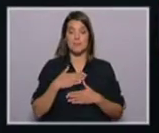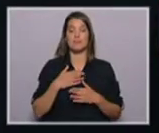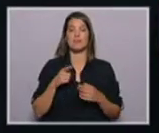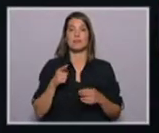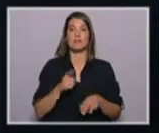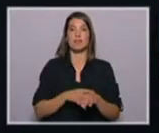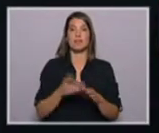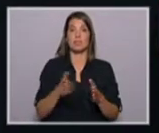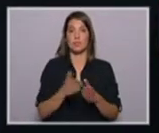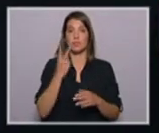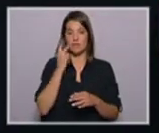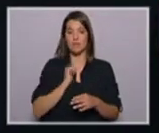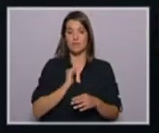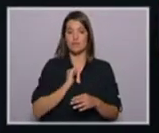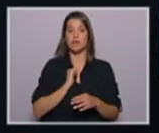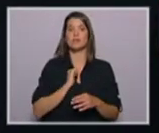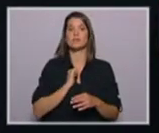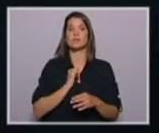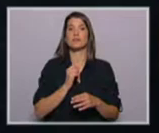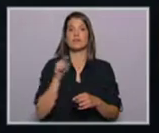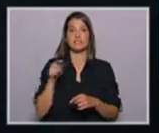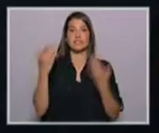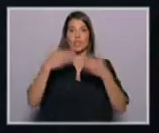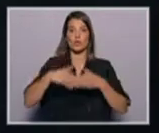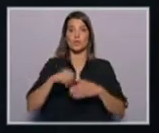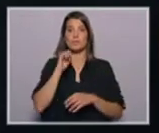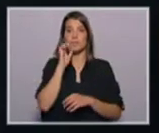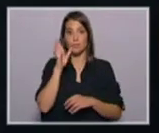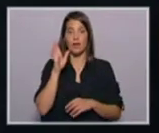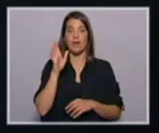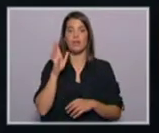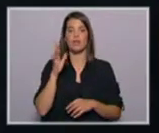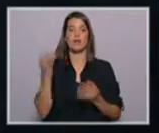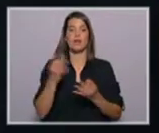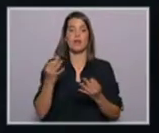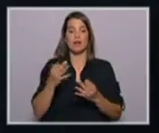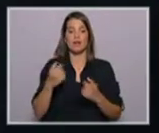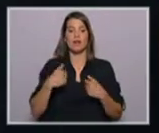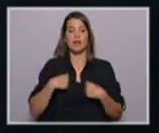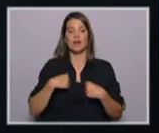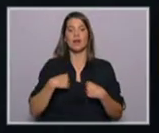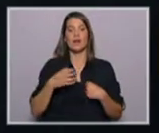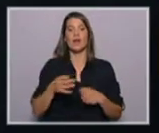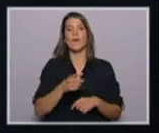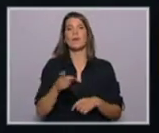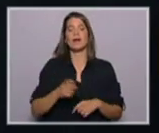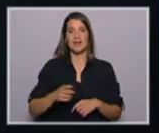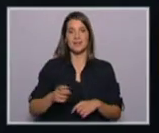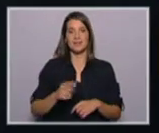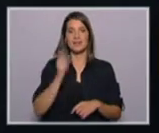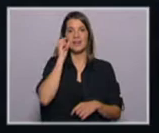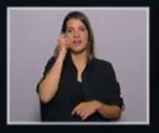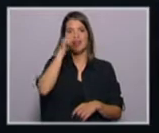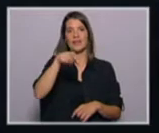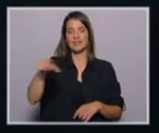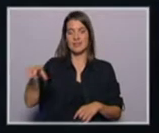meu tempo de vida, foi a noite, a madrugada, que realmente me reconciliou com o ser humano. Creio que foi a